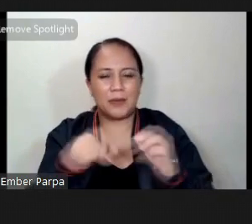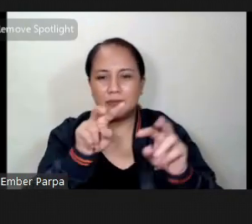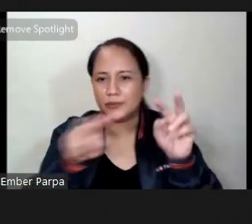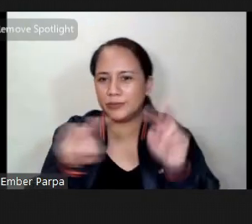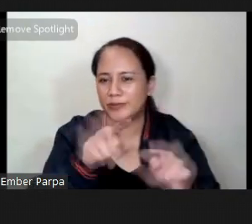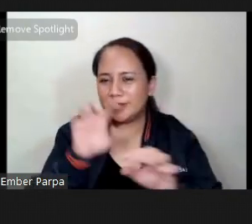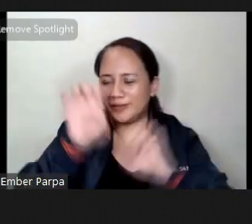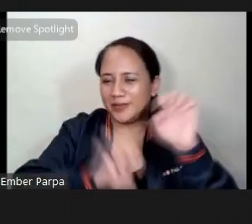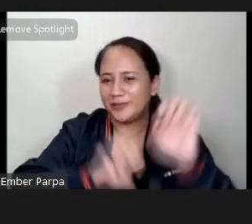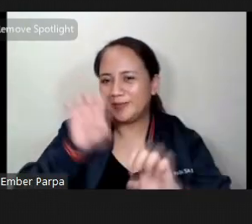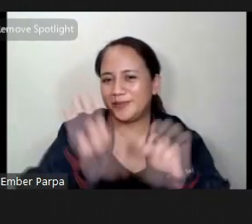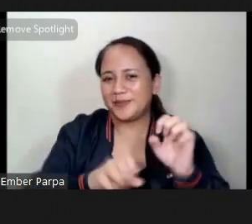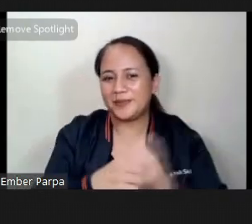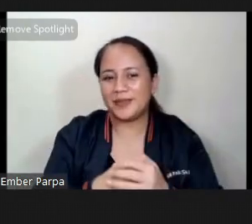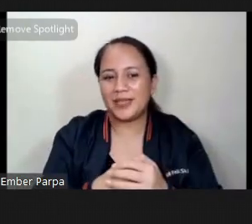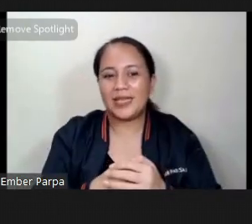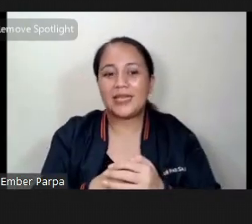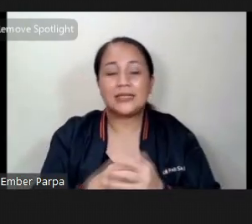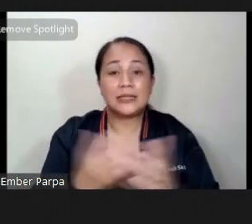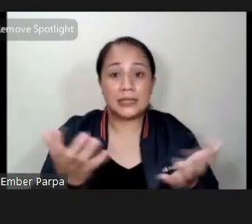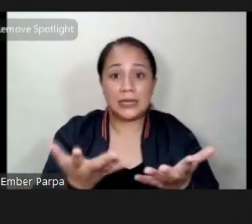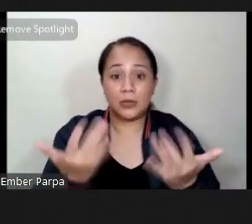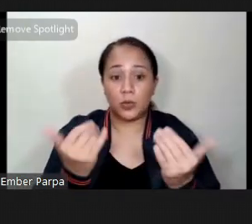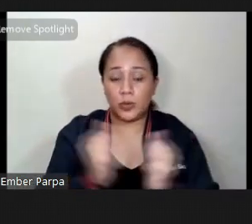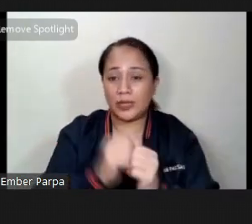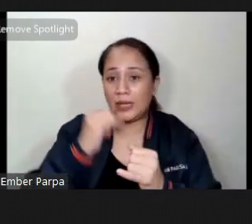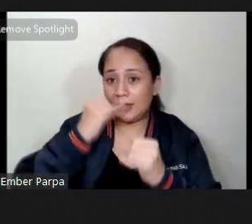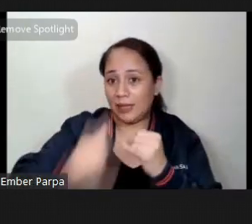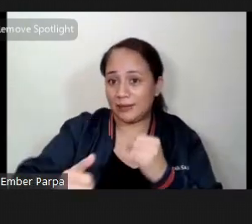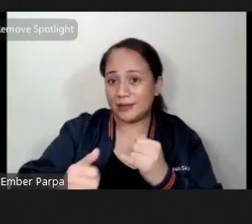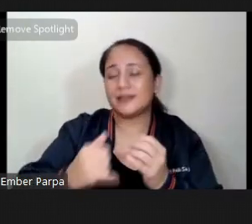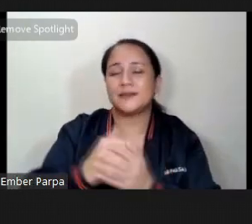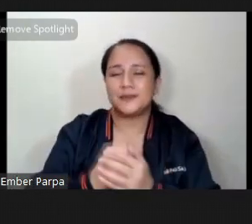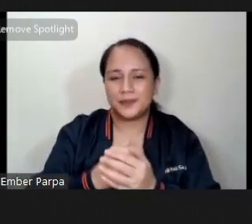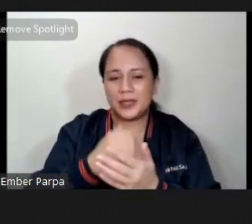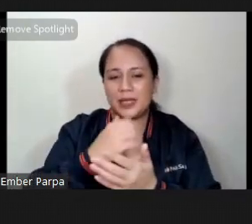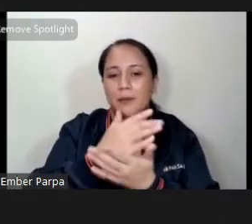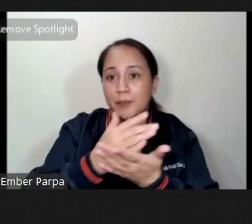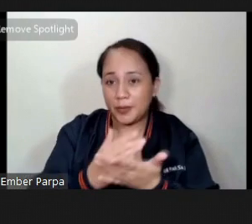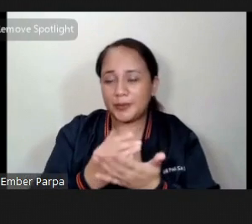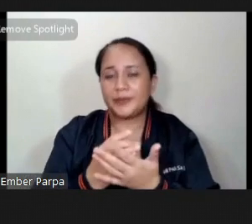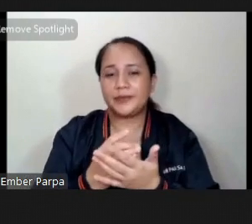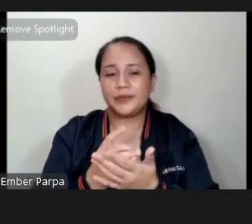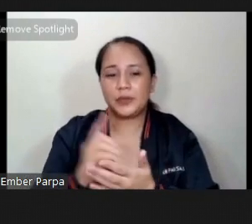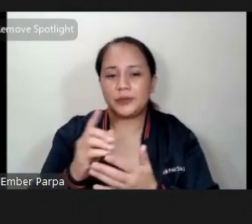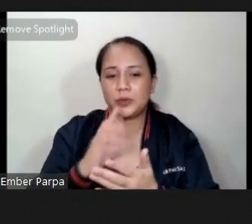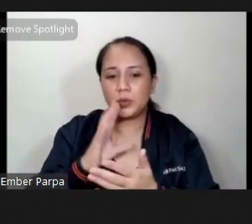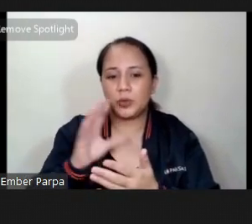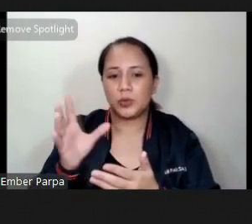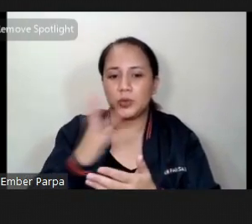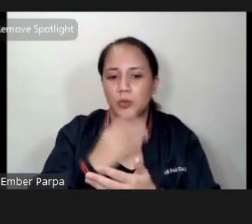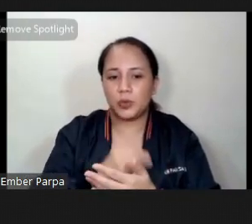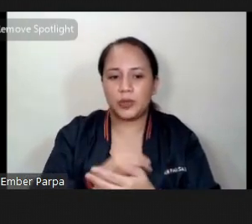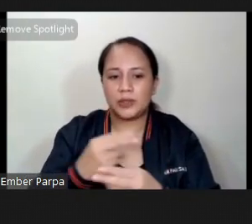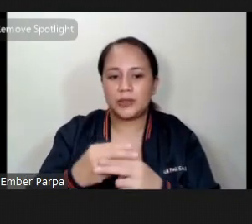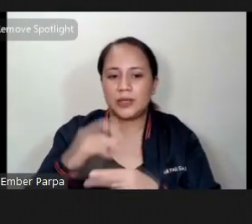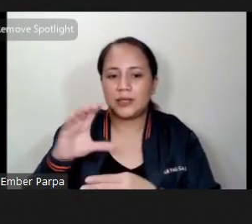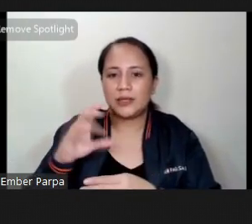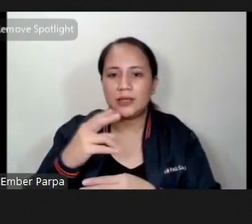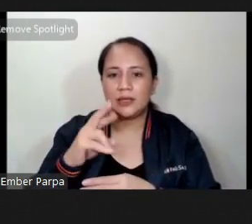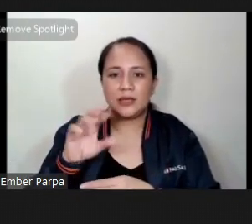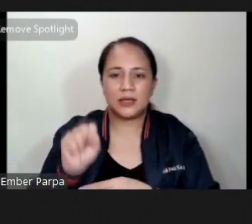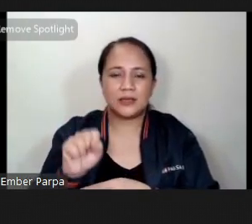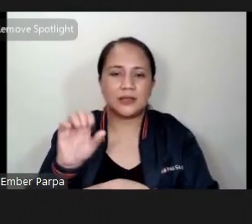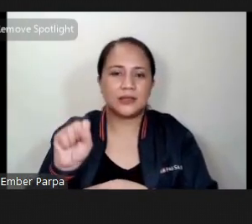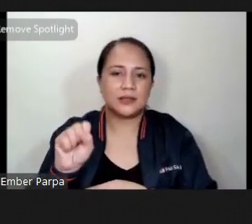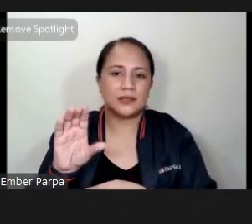and evaluation. And here with our last but not the least component, please take it away, Chris and